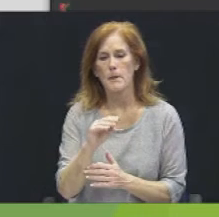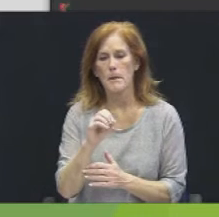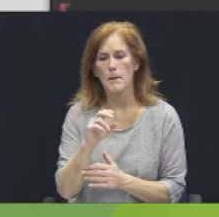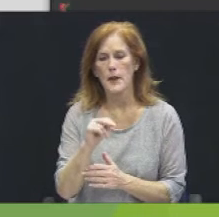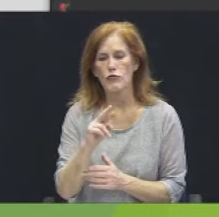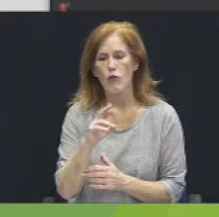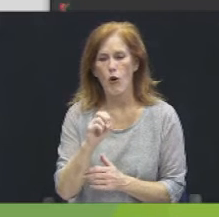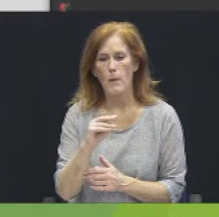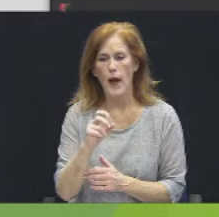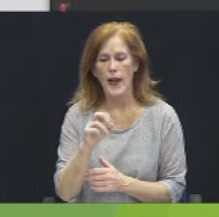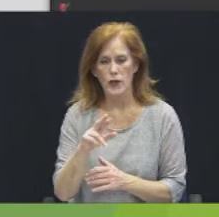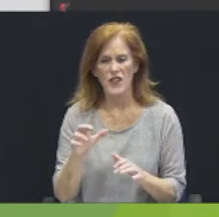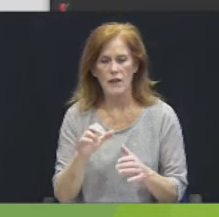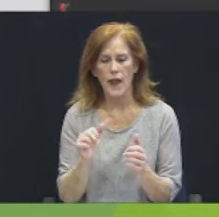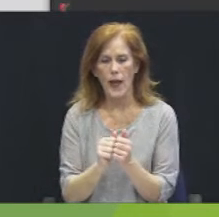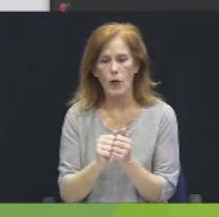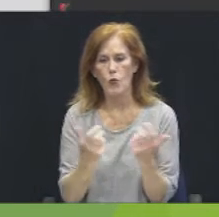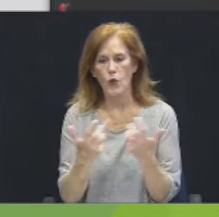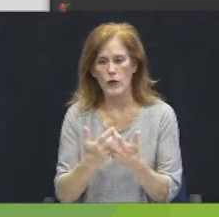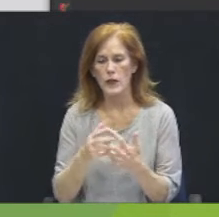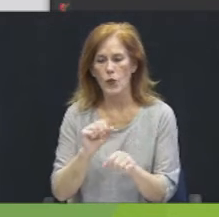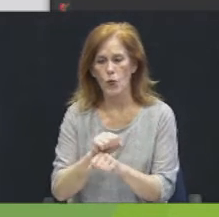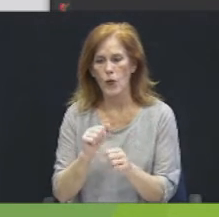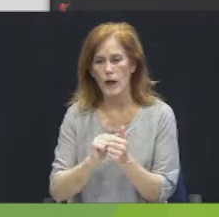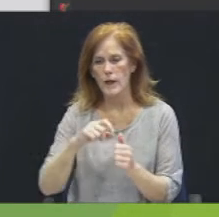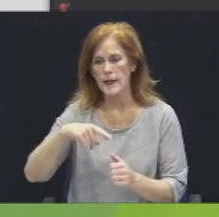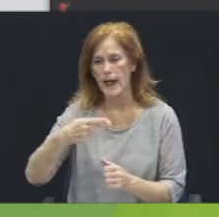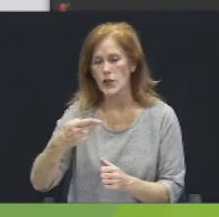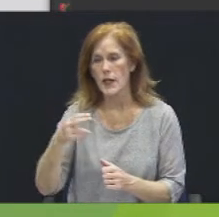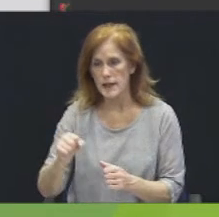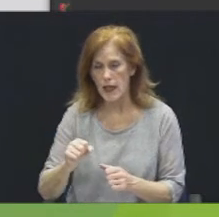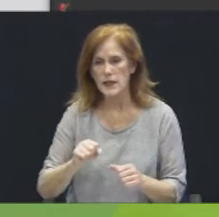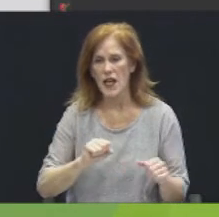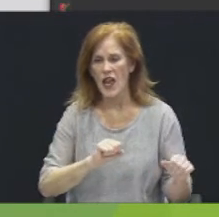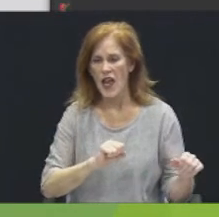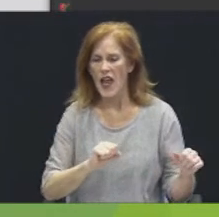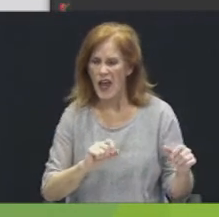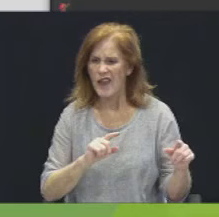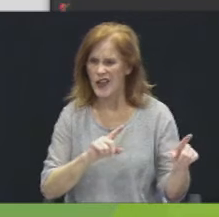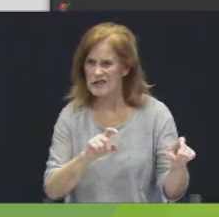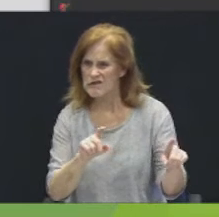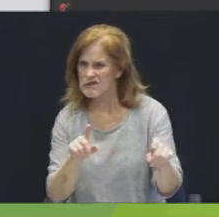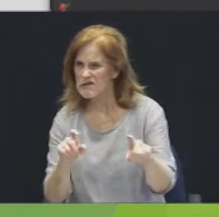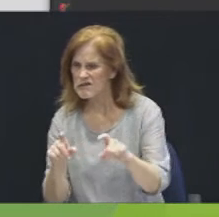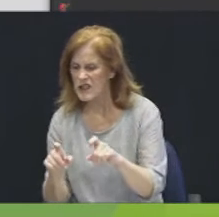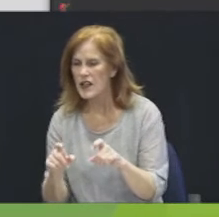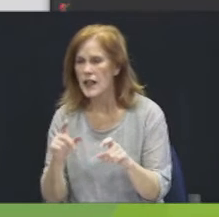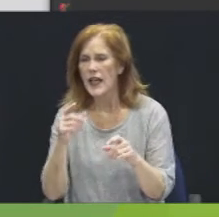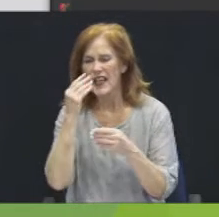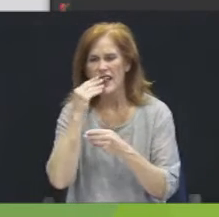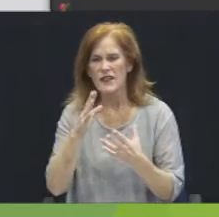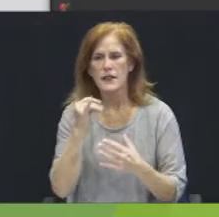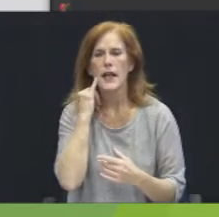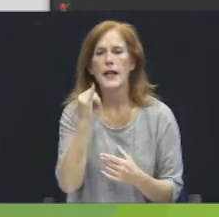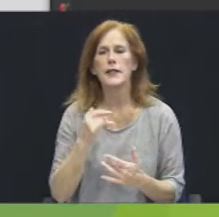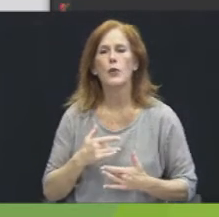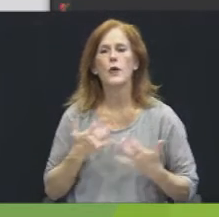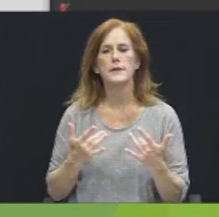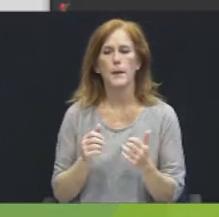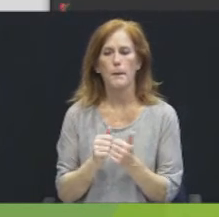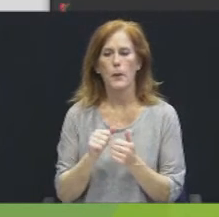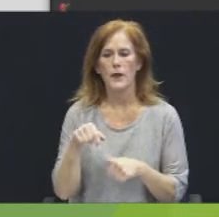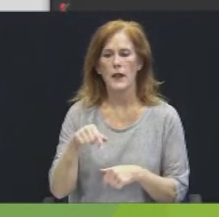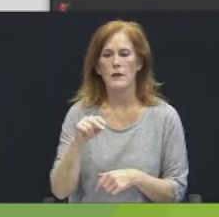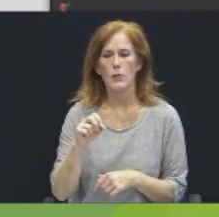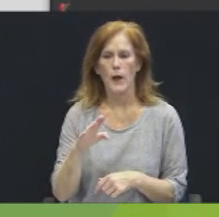in collaboration with DHHS. And it kind of paints a picture of what's happening in Nebraska as far as employment